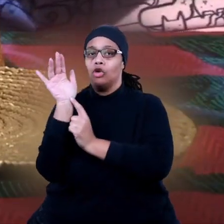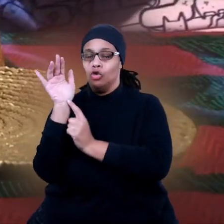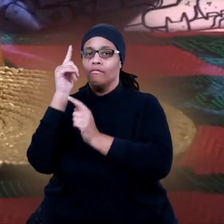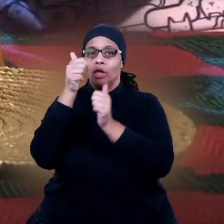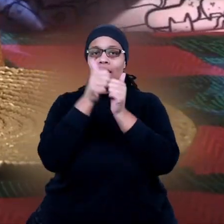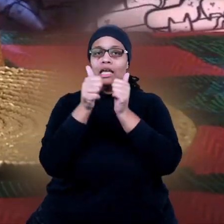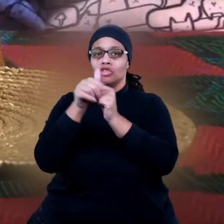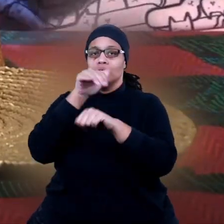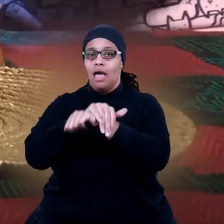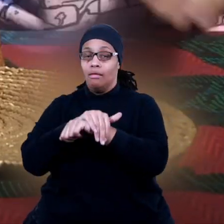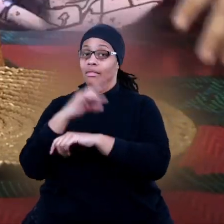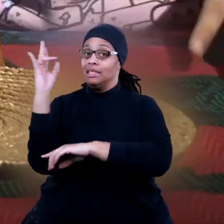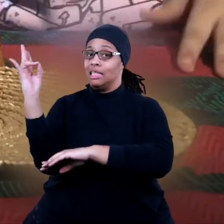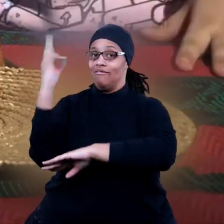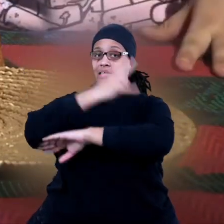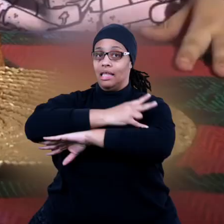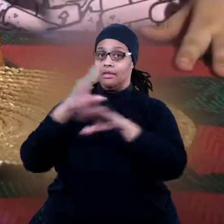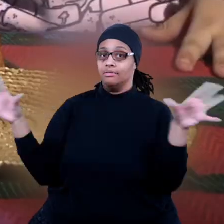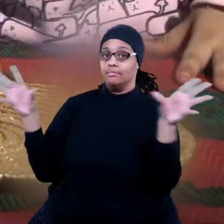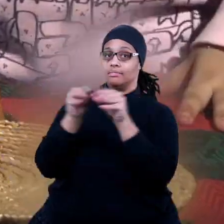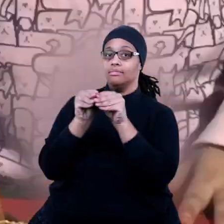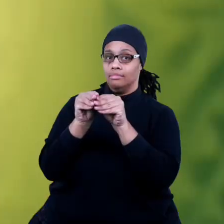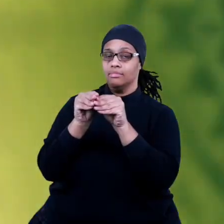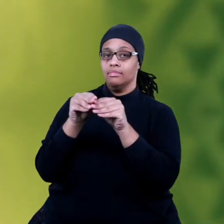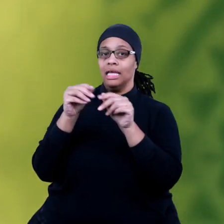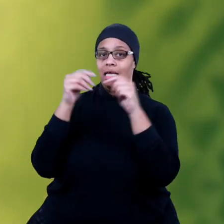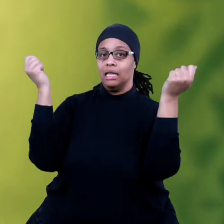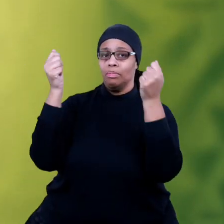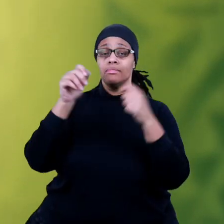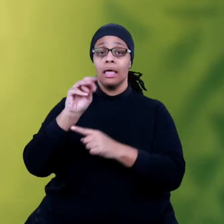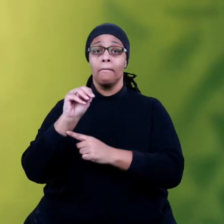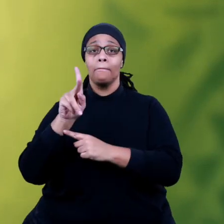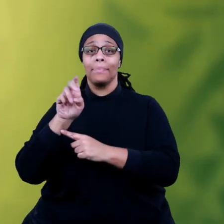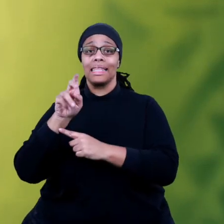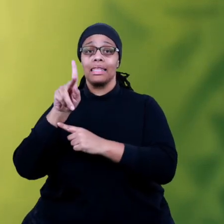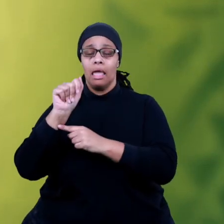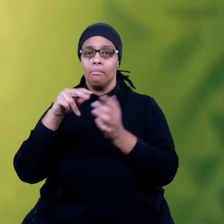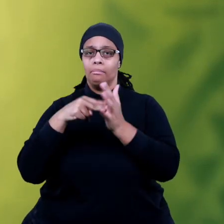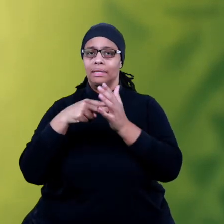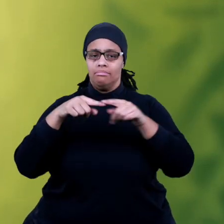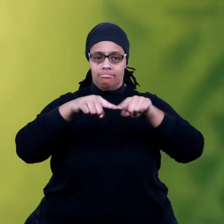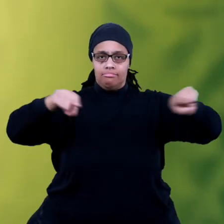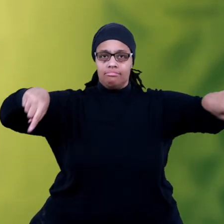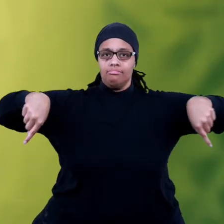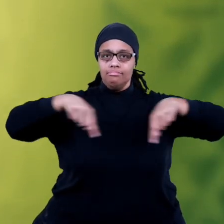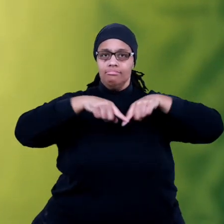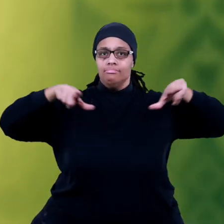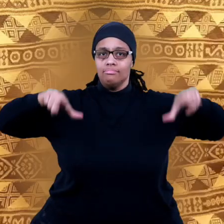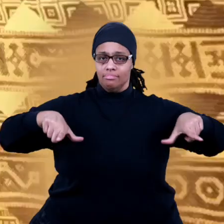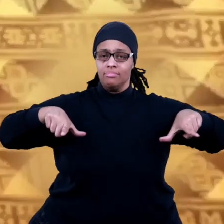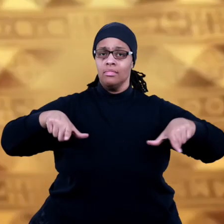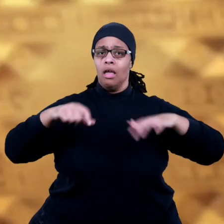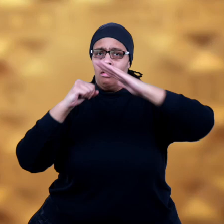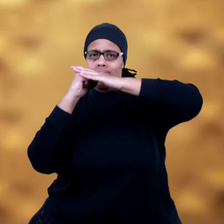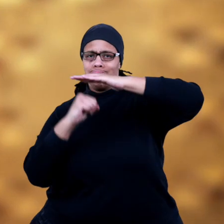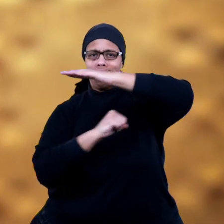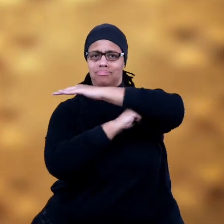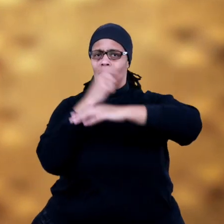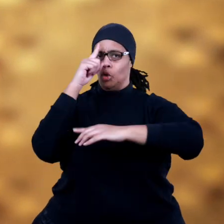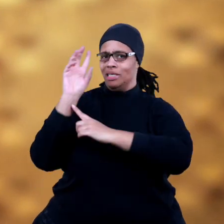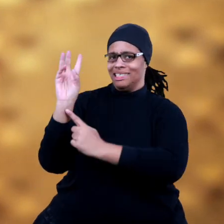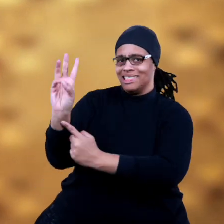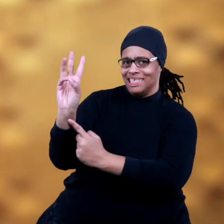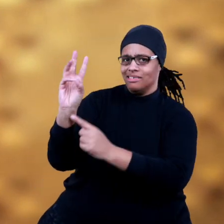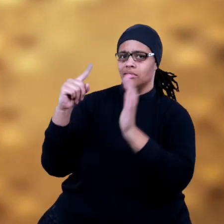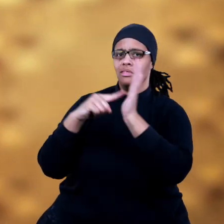So there are 7 nights in the celebration. Mkeka means placemat. It is the base for